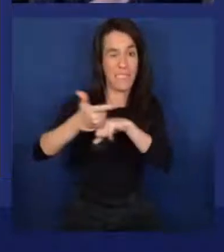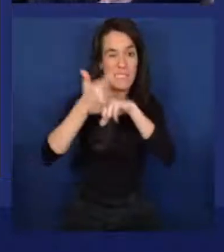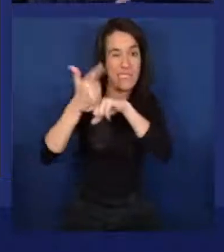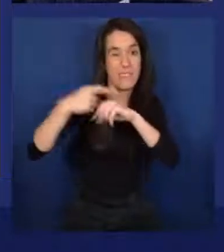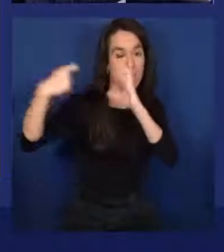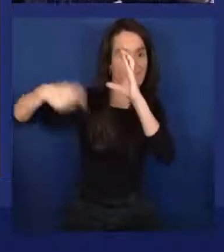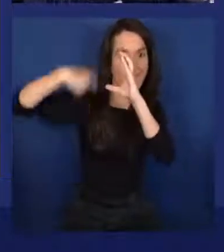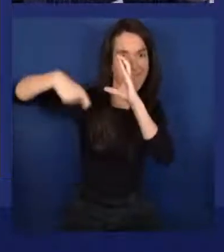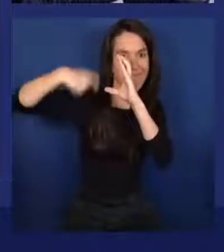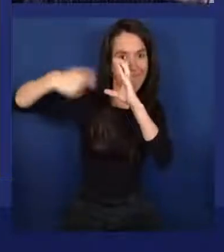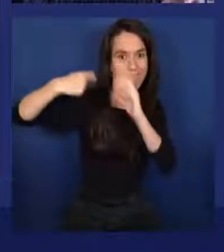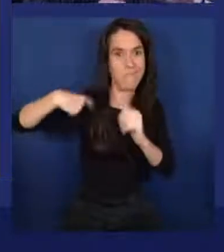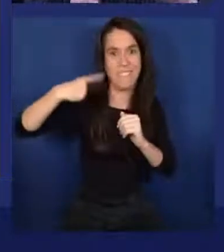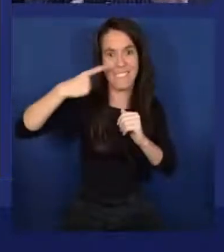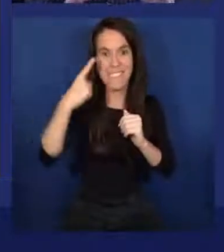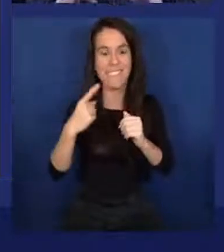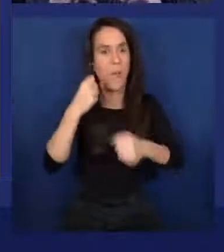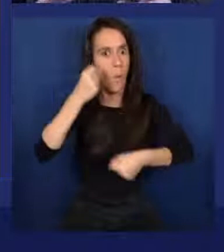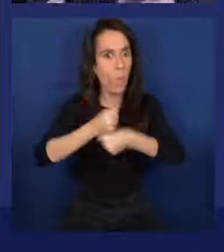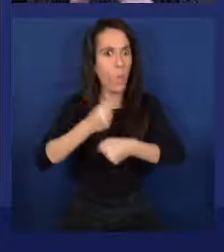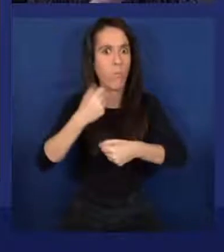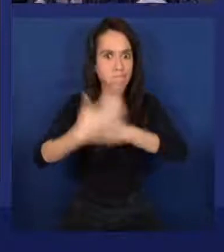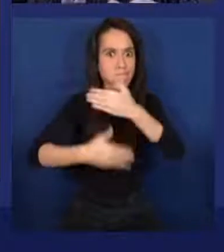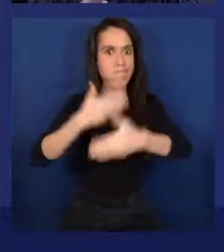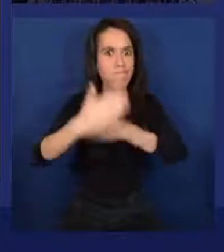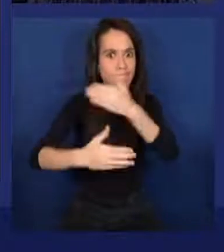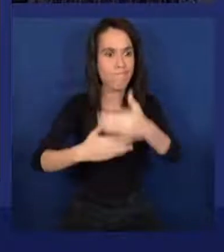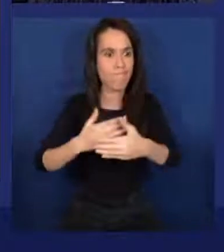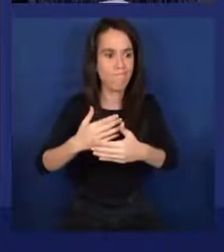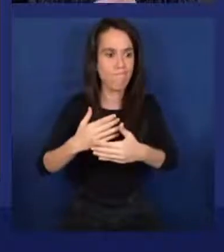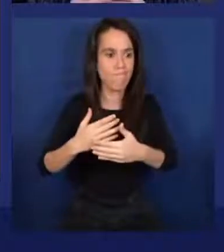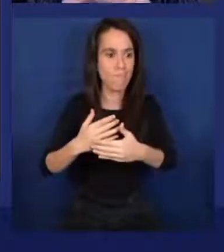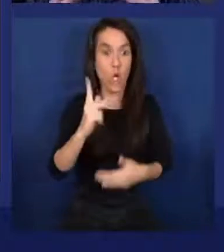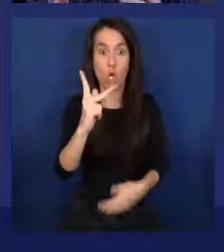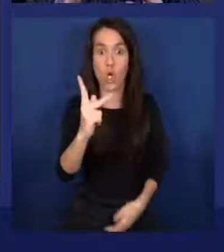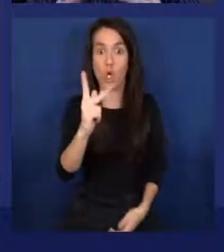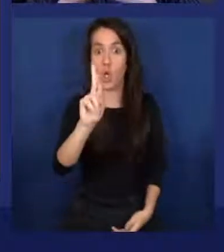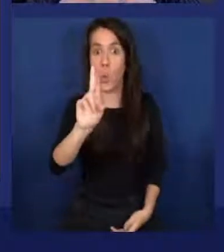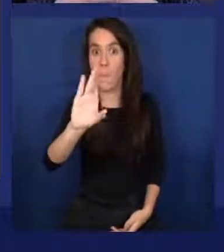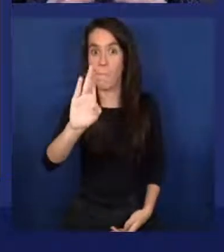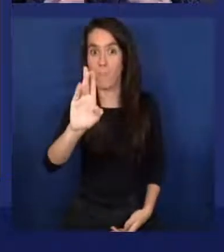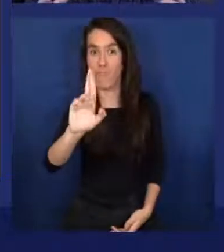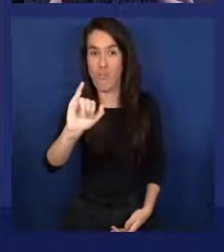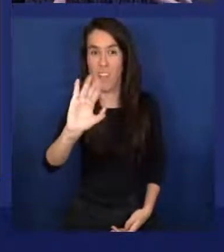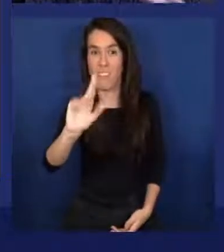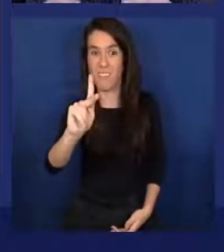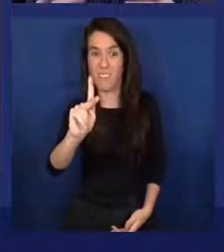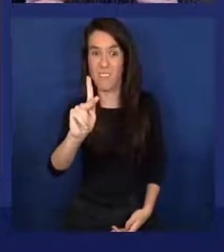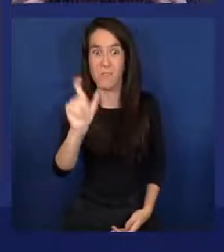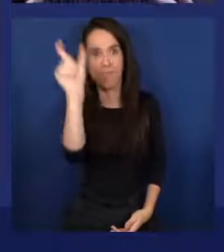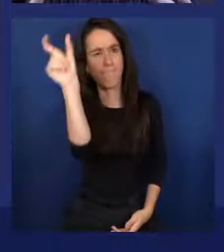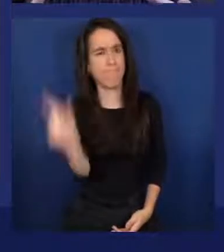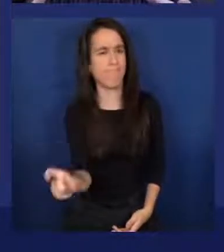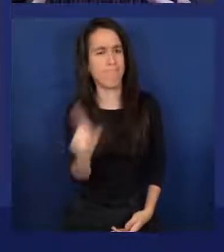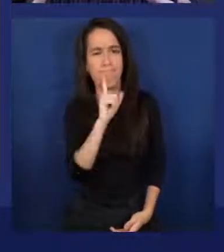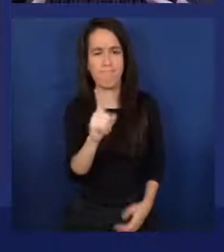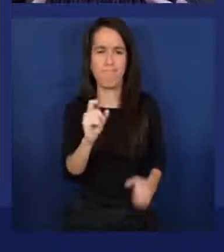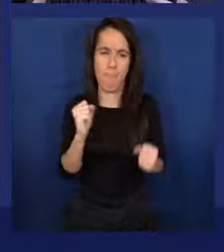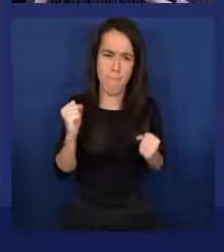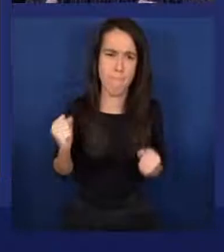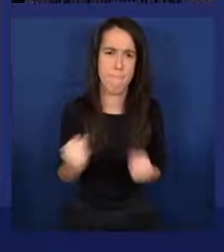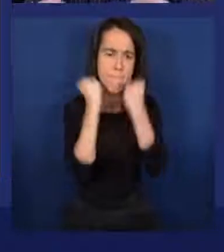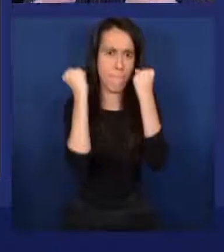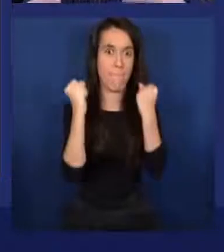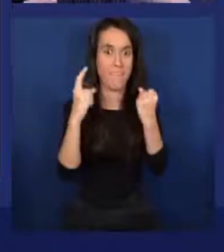sort of the definitive work. Kubrick, as much, whatever you may have thought of him, he pushed the envelope. Before man had landed on the